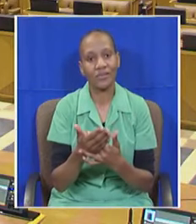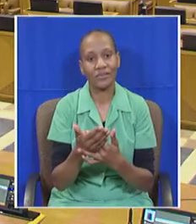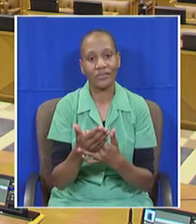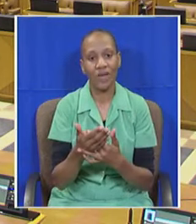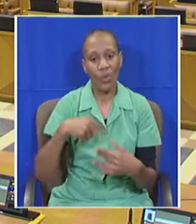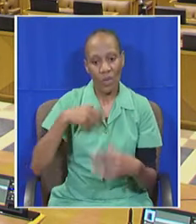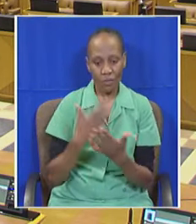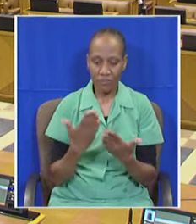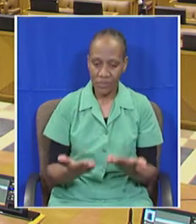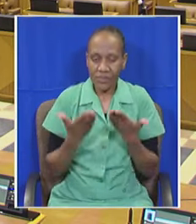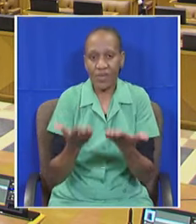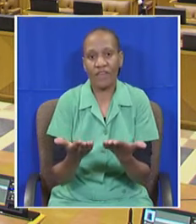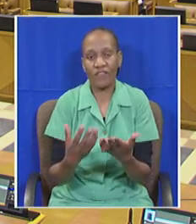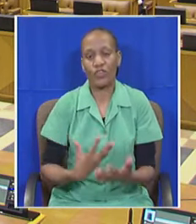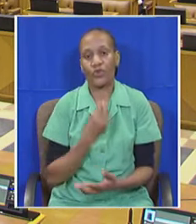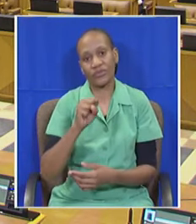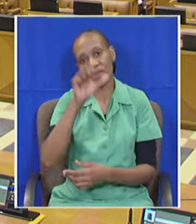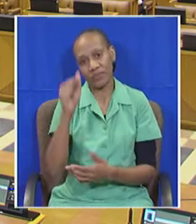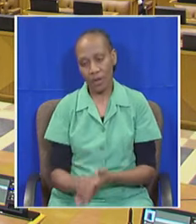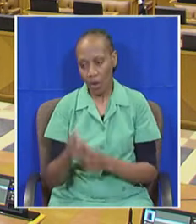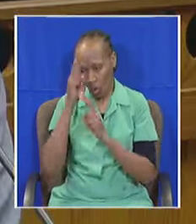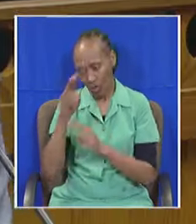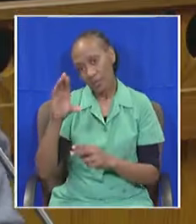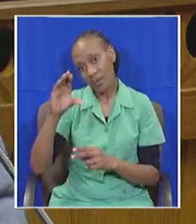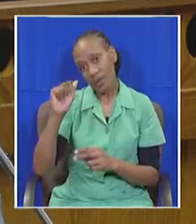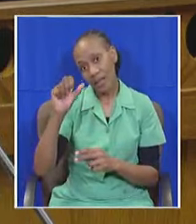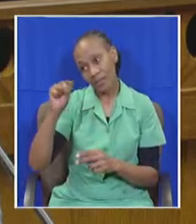to young people. Now, Honorable Kasim,